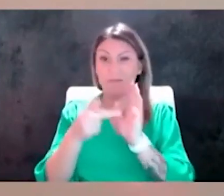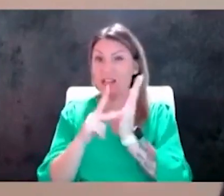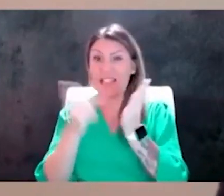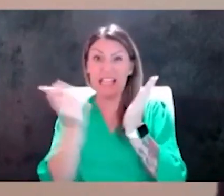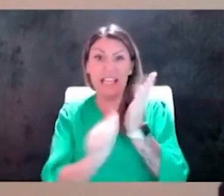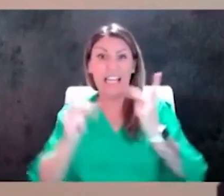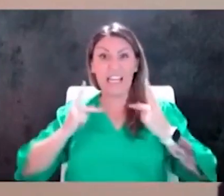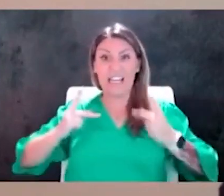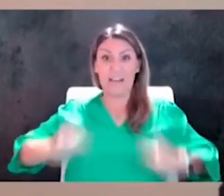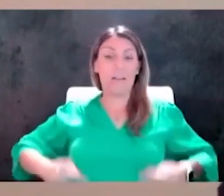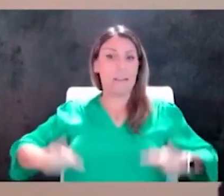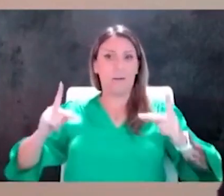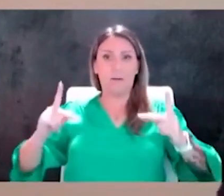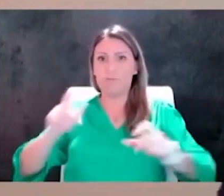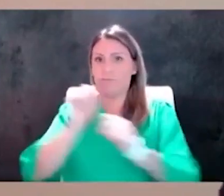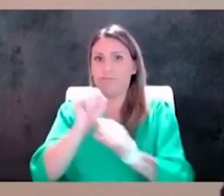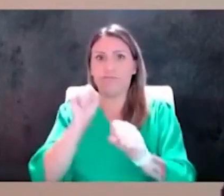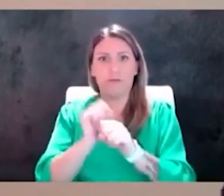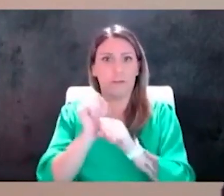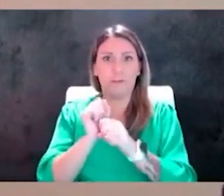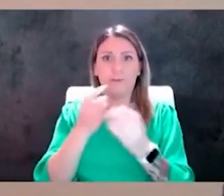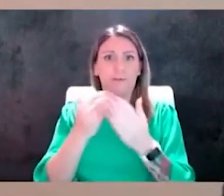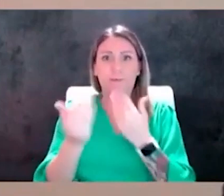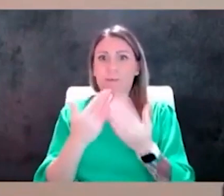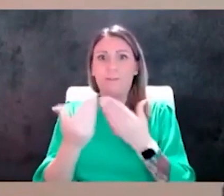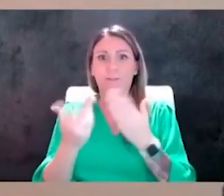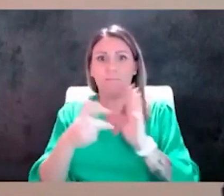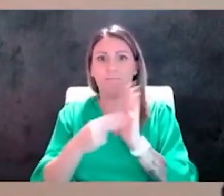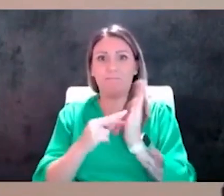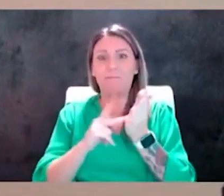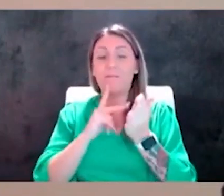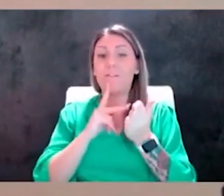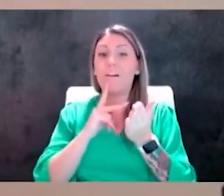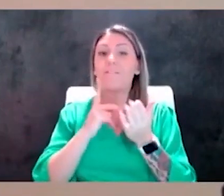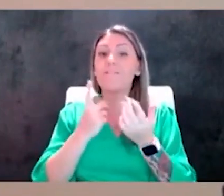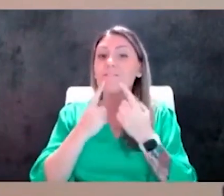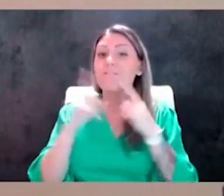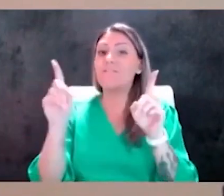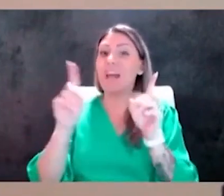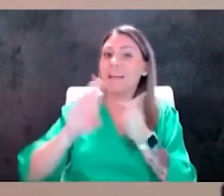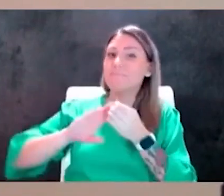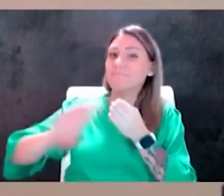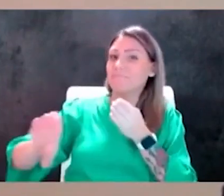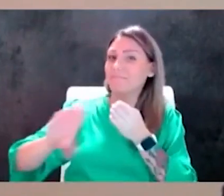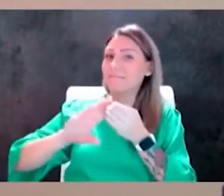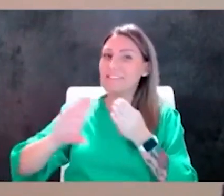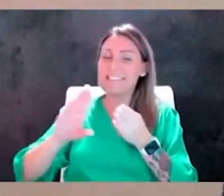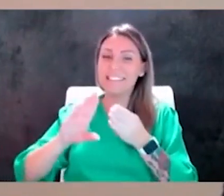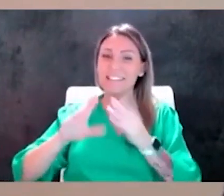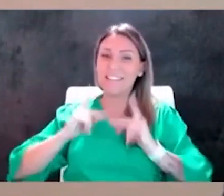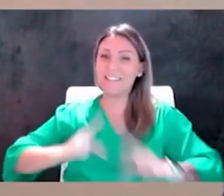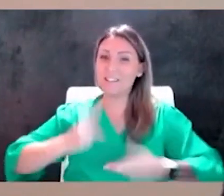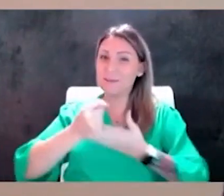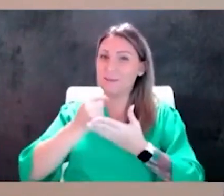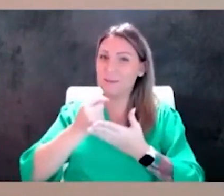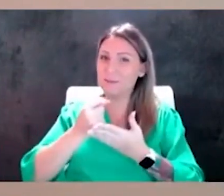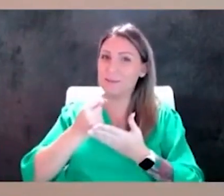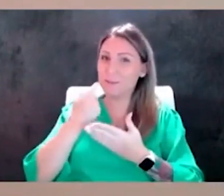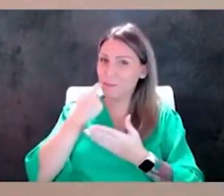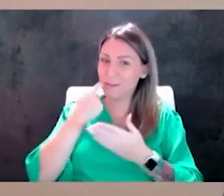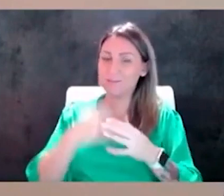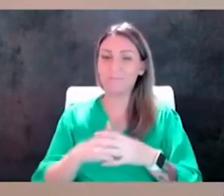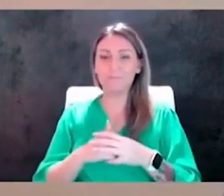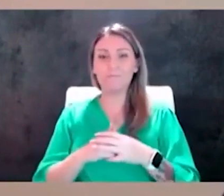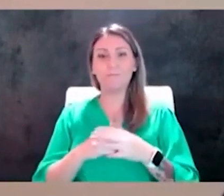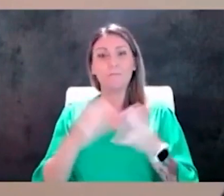whatsoever. So I was finally discharged from physical therapy super recently, but I still have